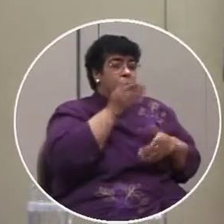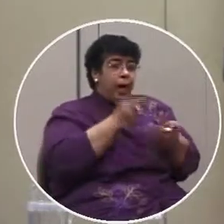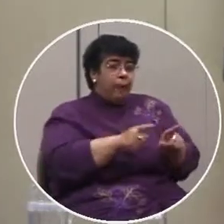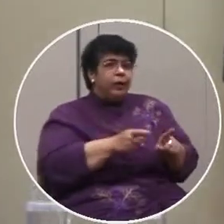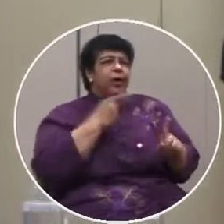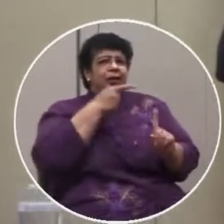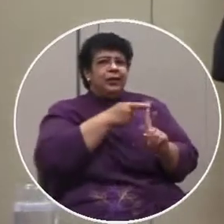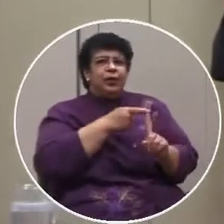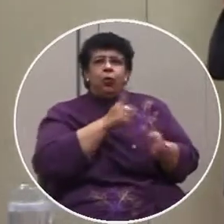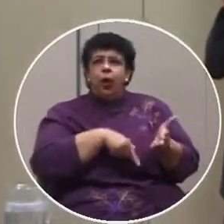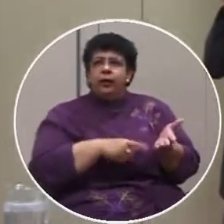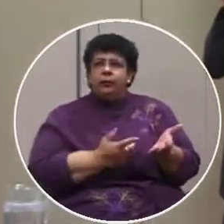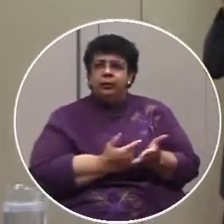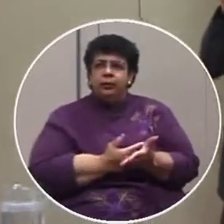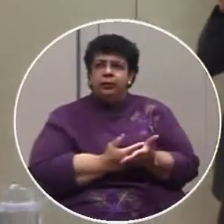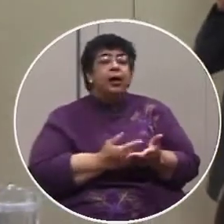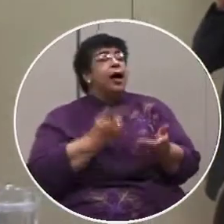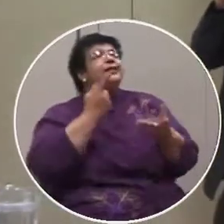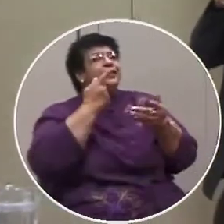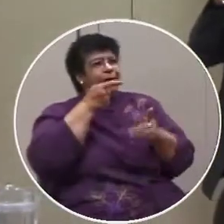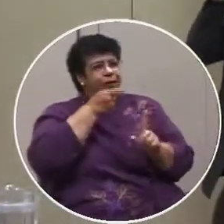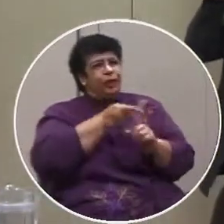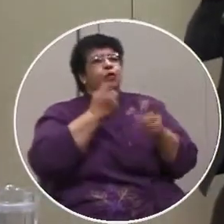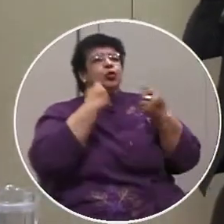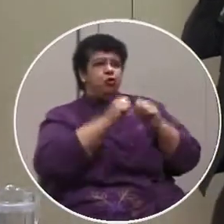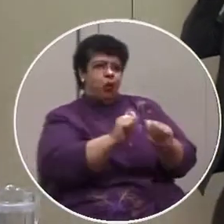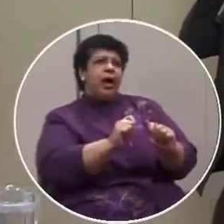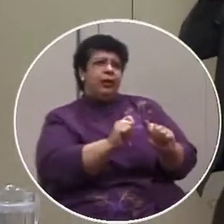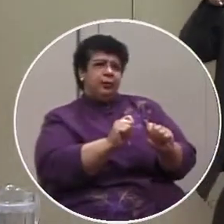say it louder, you try it.